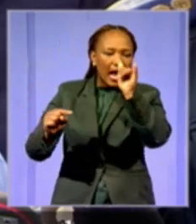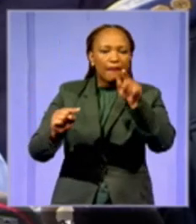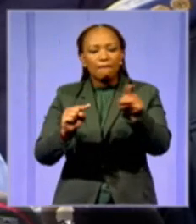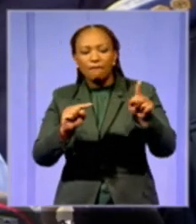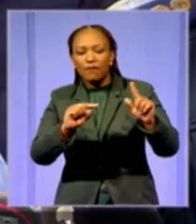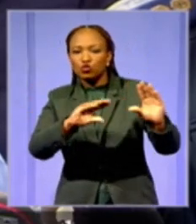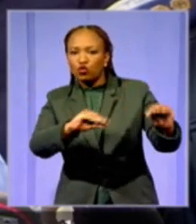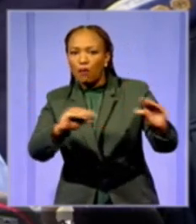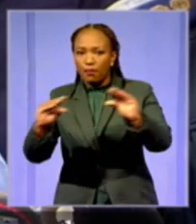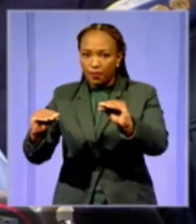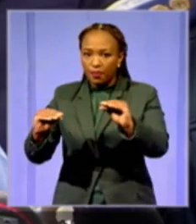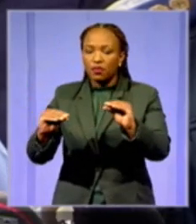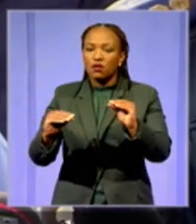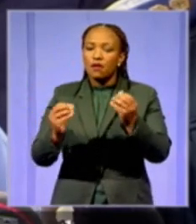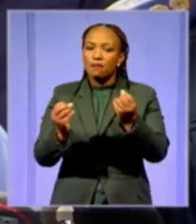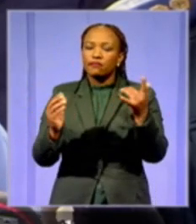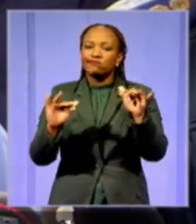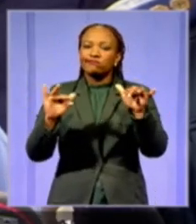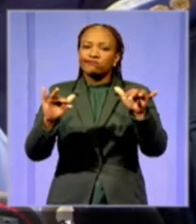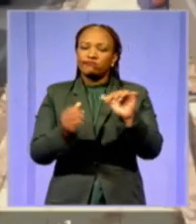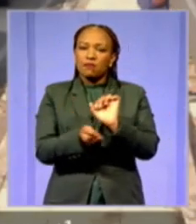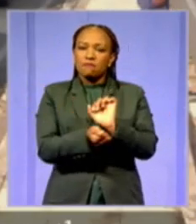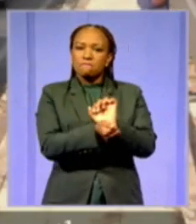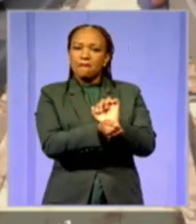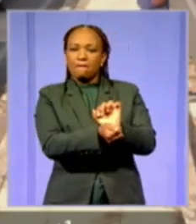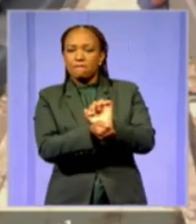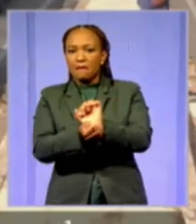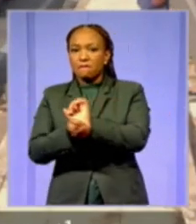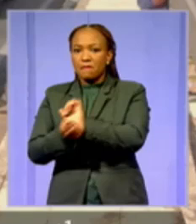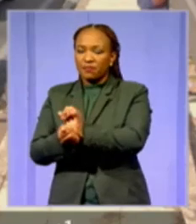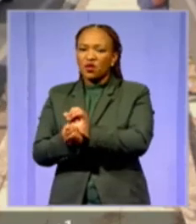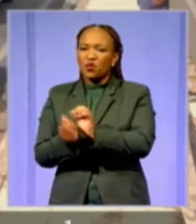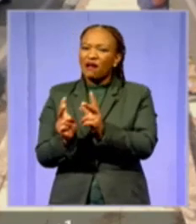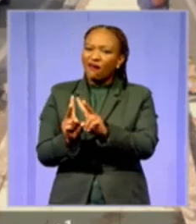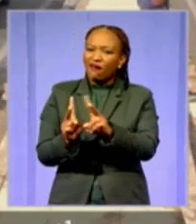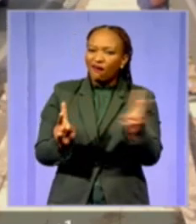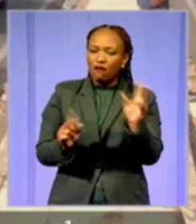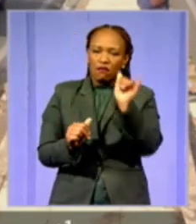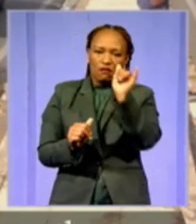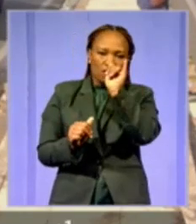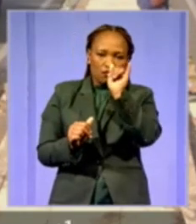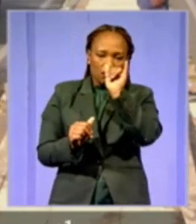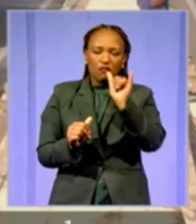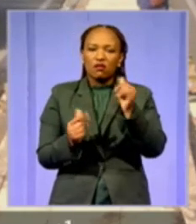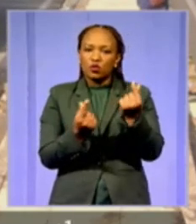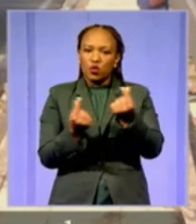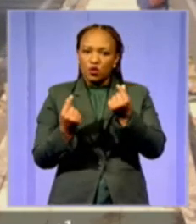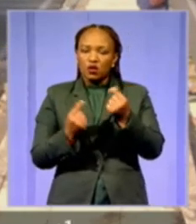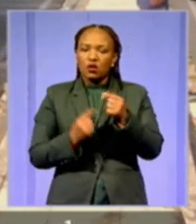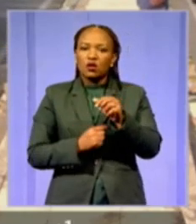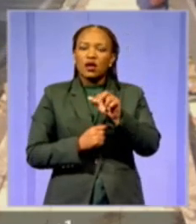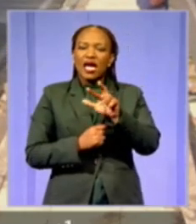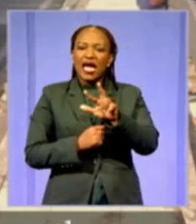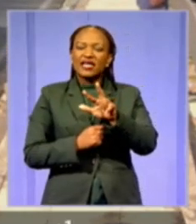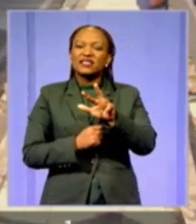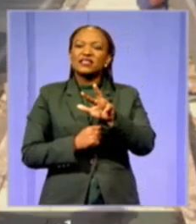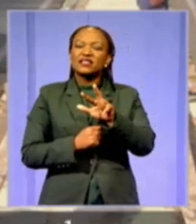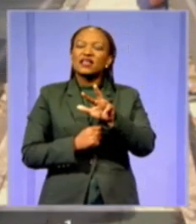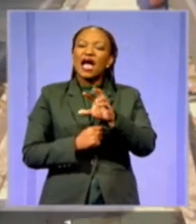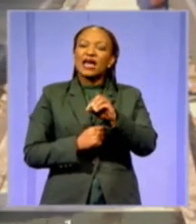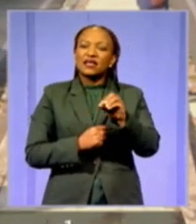of suspects that we have arrested for various offenses. We have confiscated 824